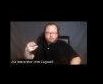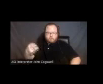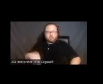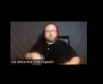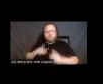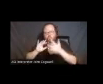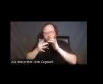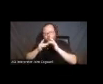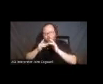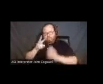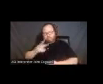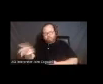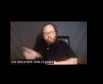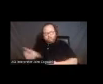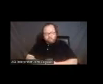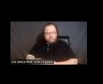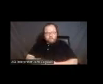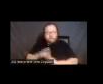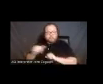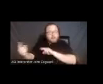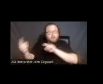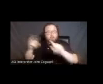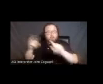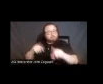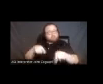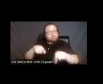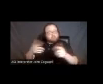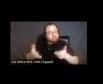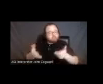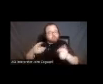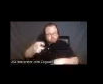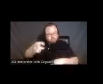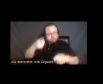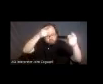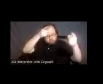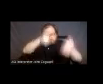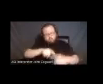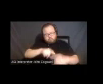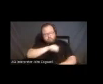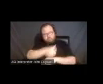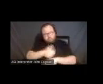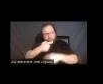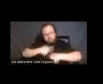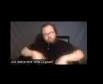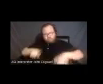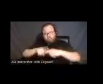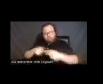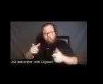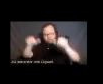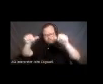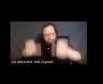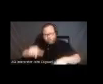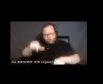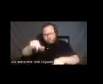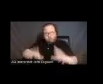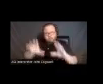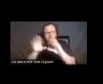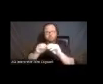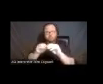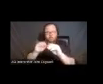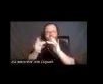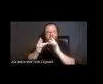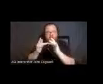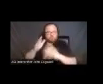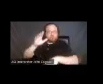RUHSBH websites. By attending, you consent to authorize us to post this meeting video